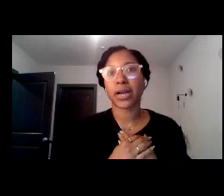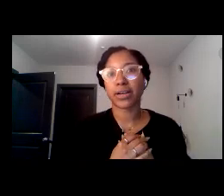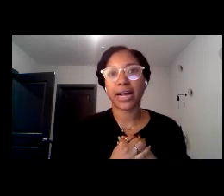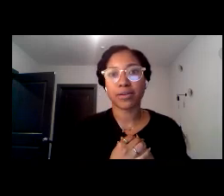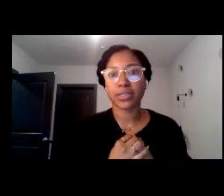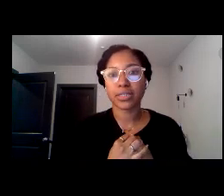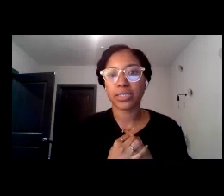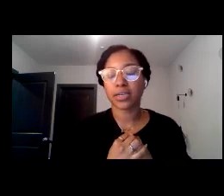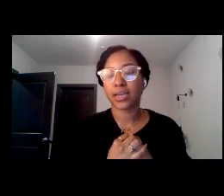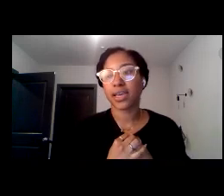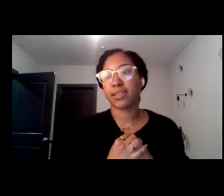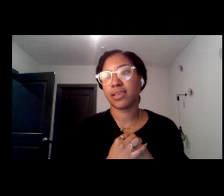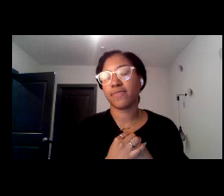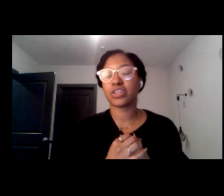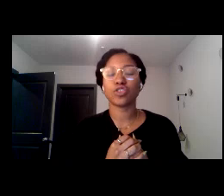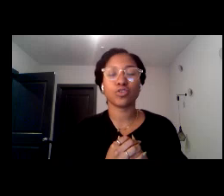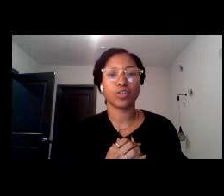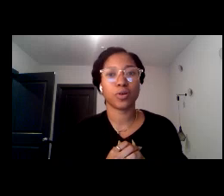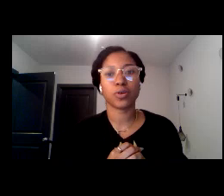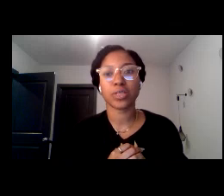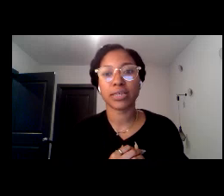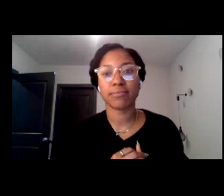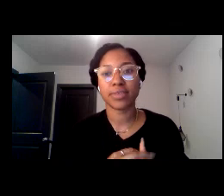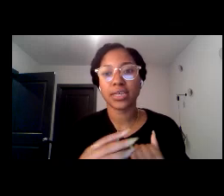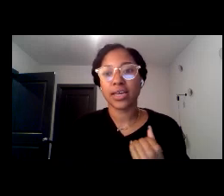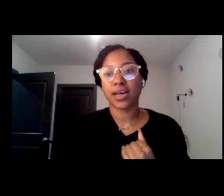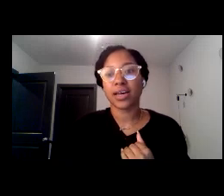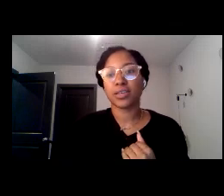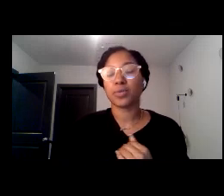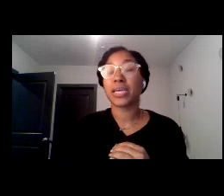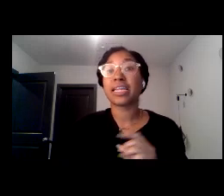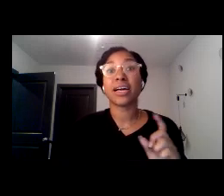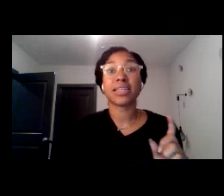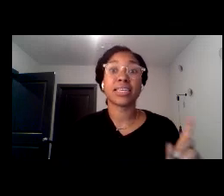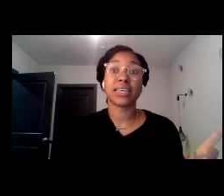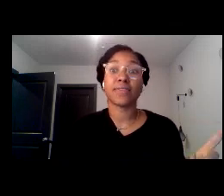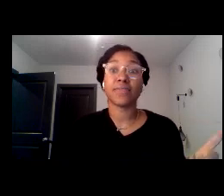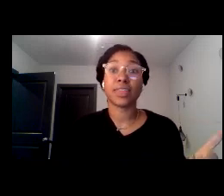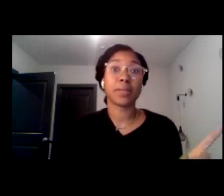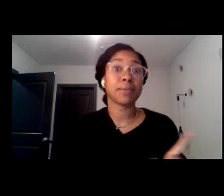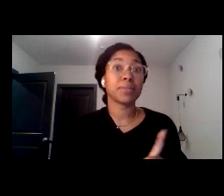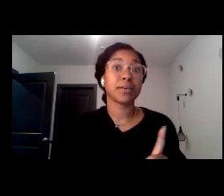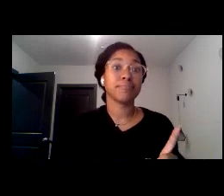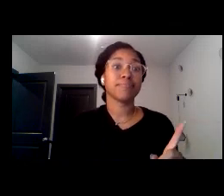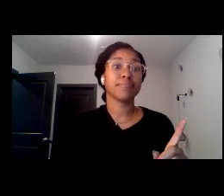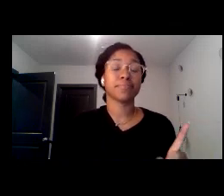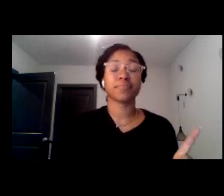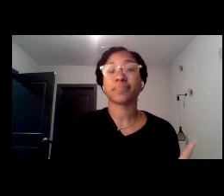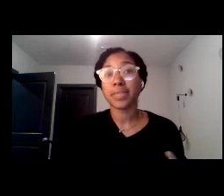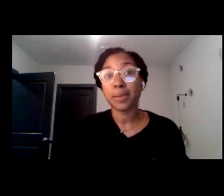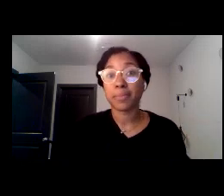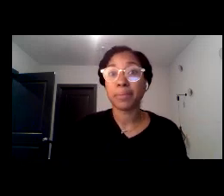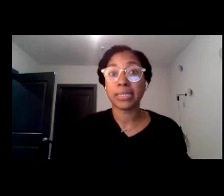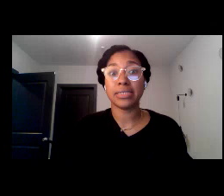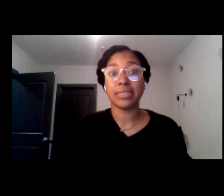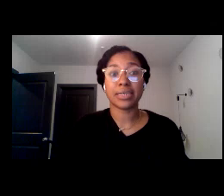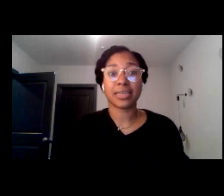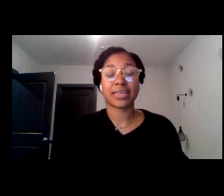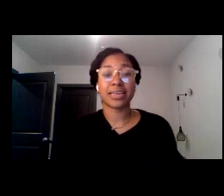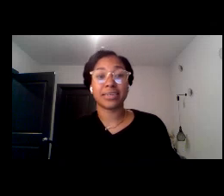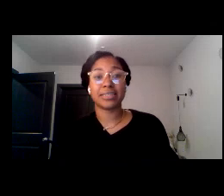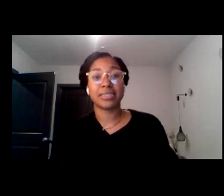the required hours and they finish their term early, you cannot give them a lump sum